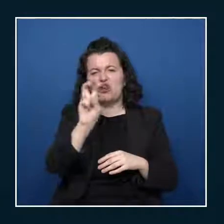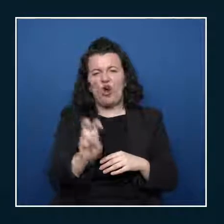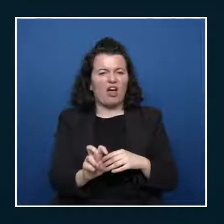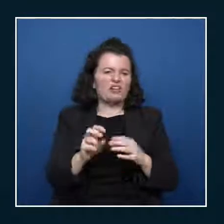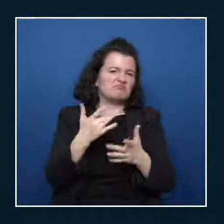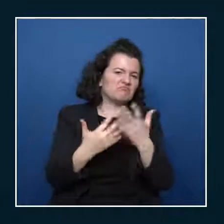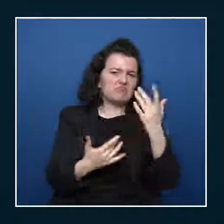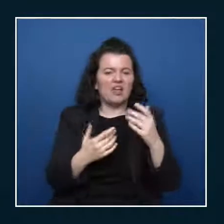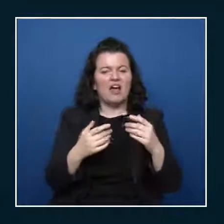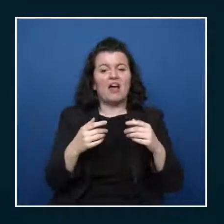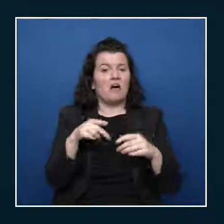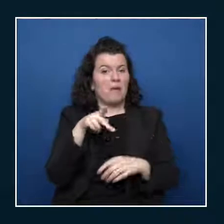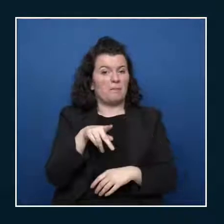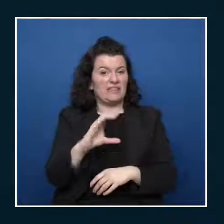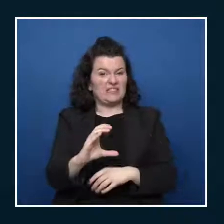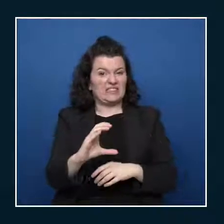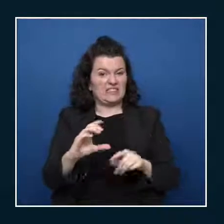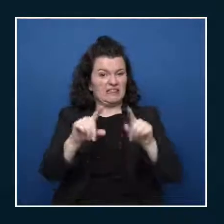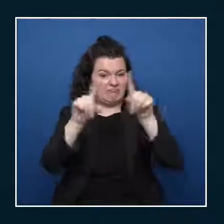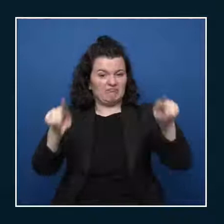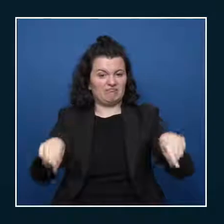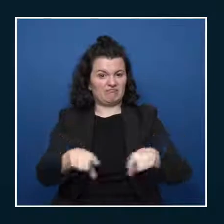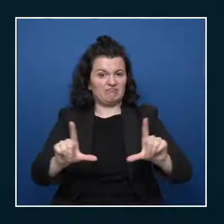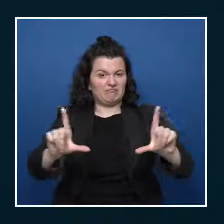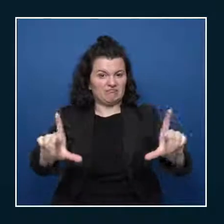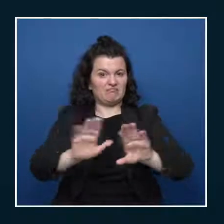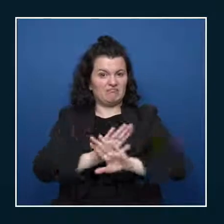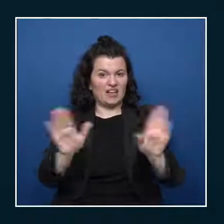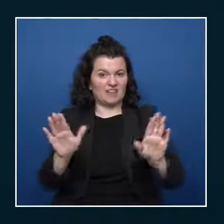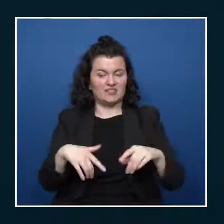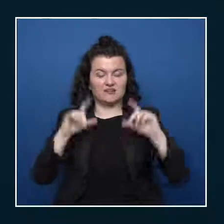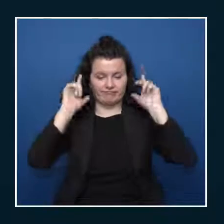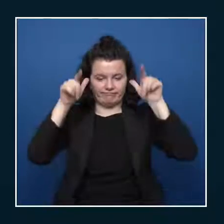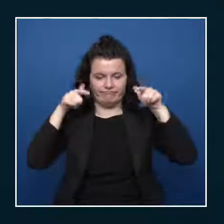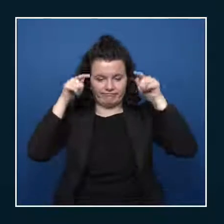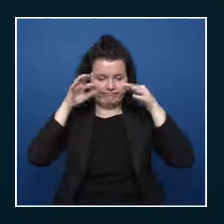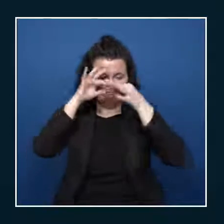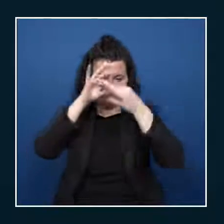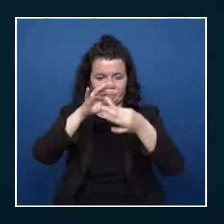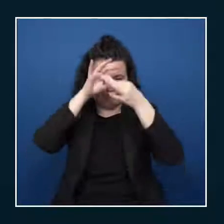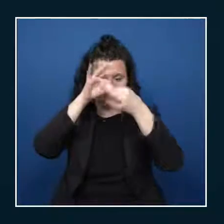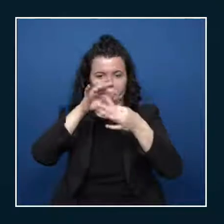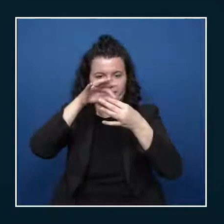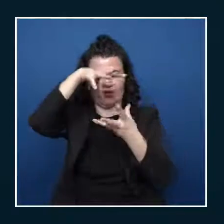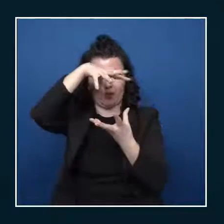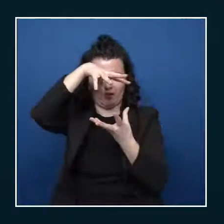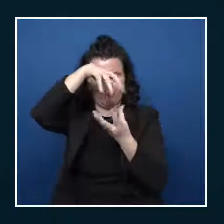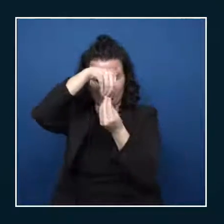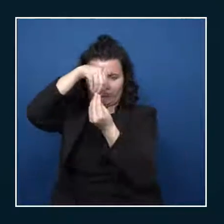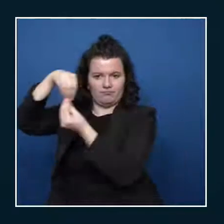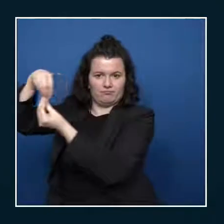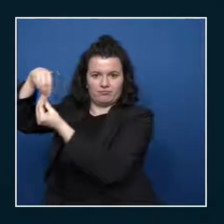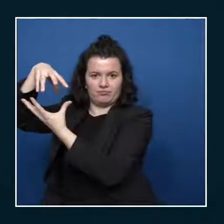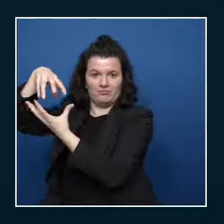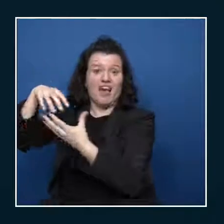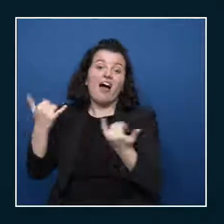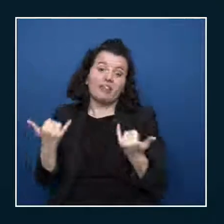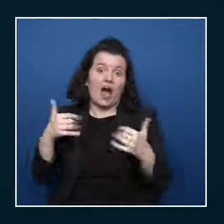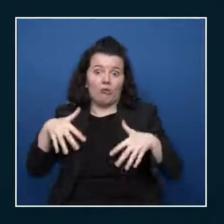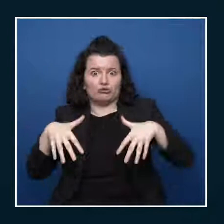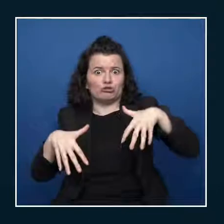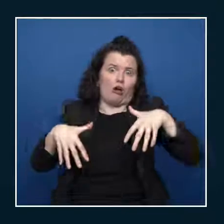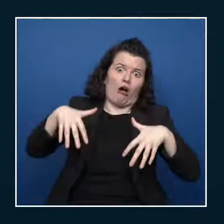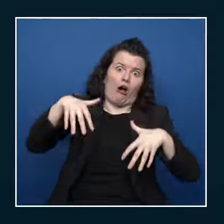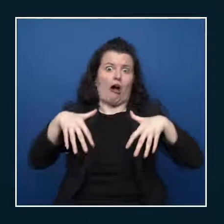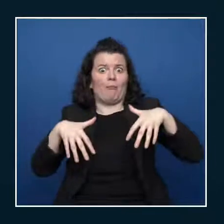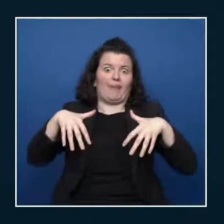of leveling the playing field for being part of this sort of 3D world. And now that we have the zombie apocalypse, we all have to be at home anyway. So it's very timely,